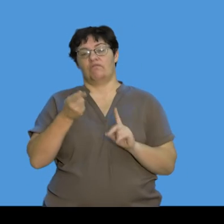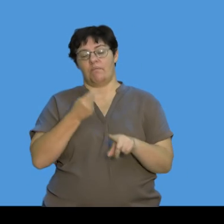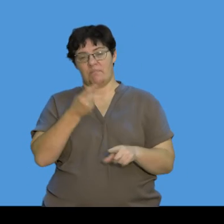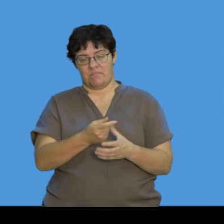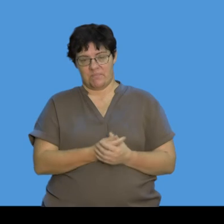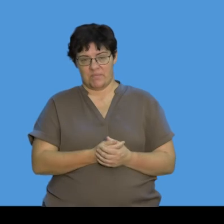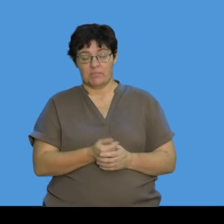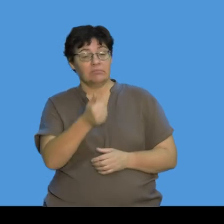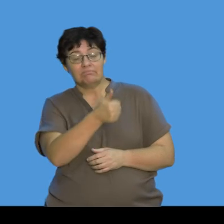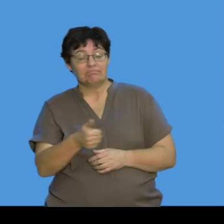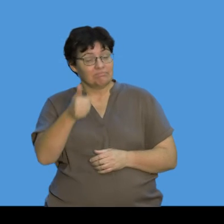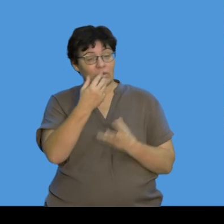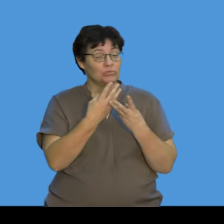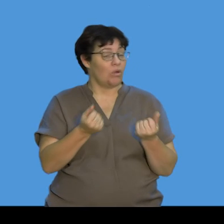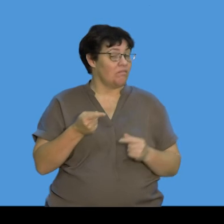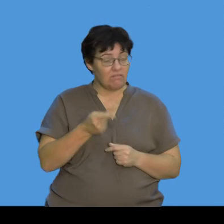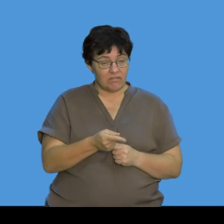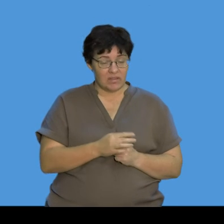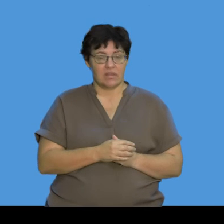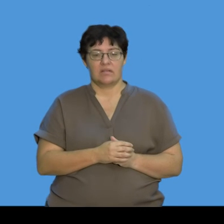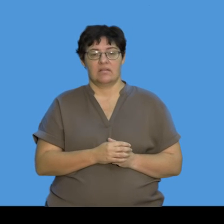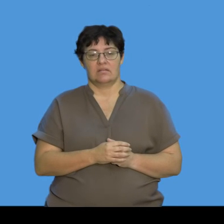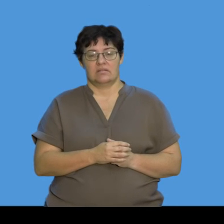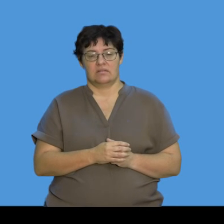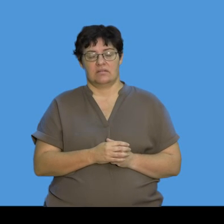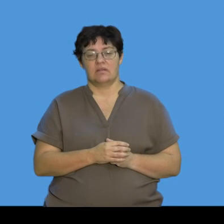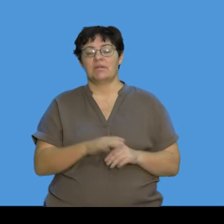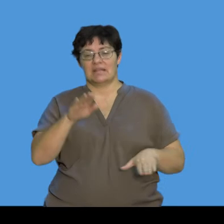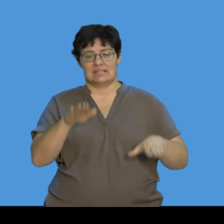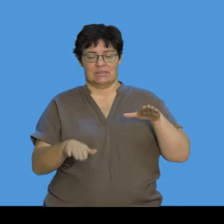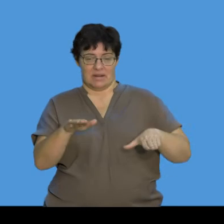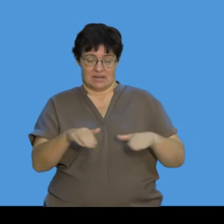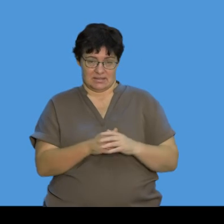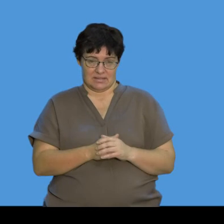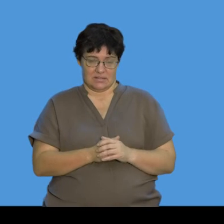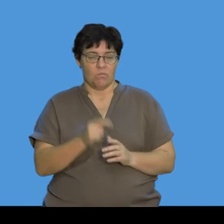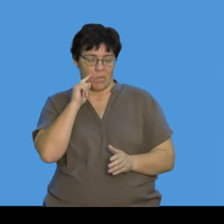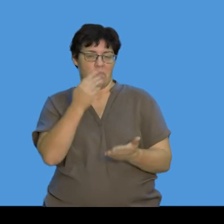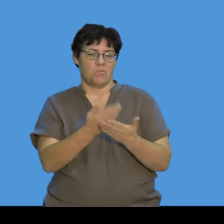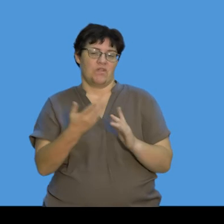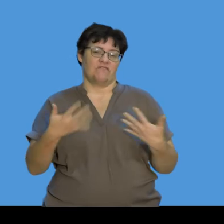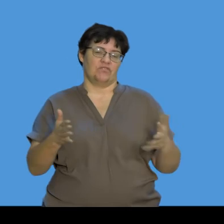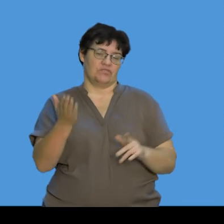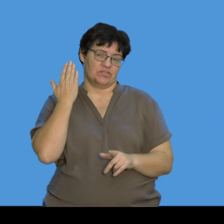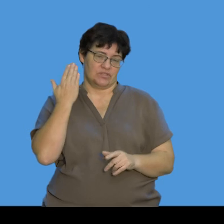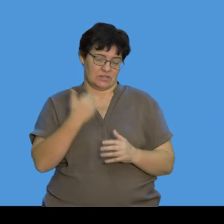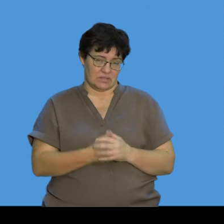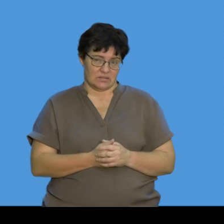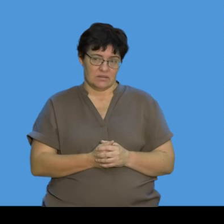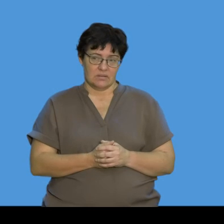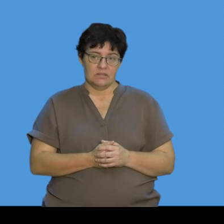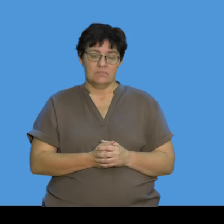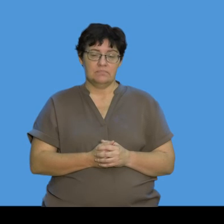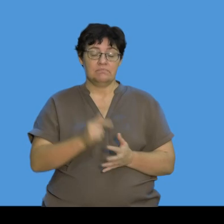there. But the main thing that we are solving using here is the similarity that we've proven before. So